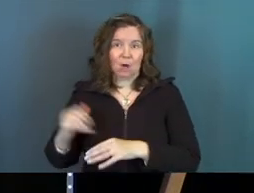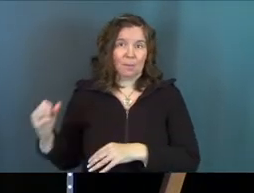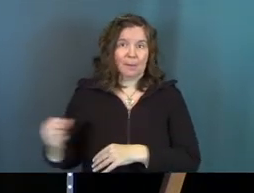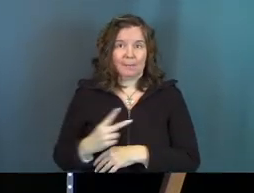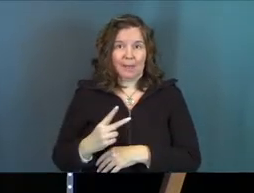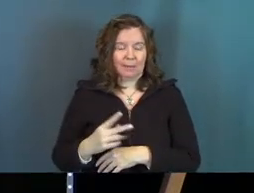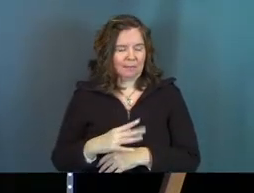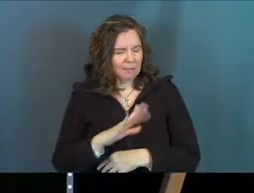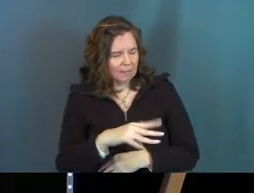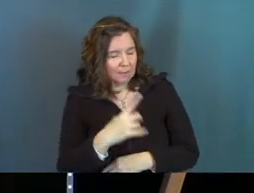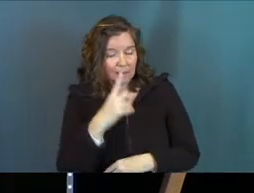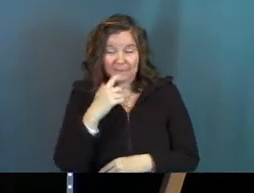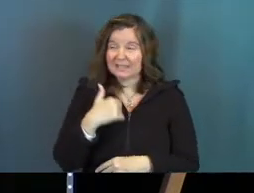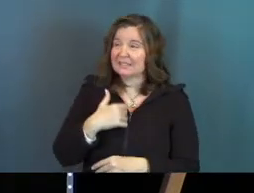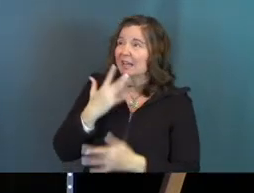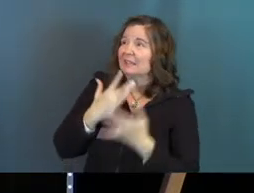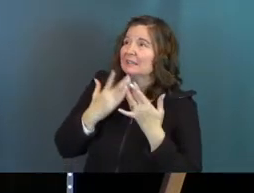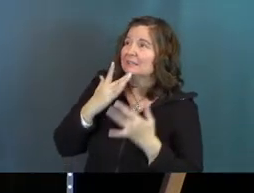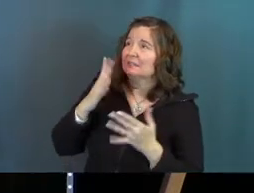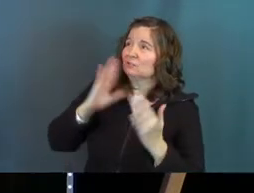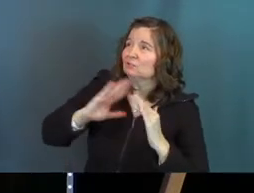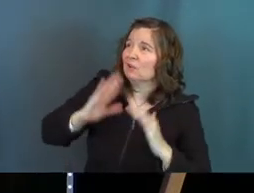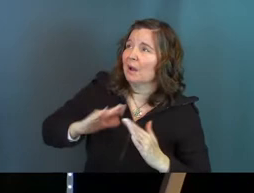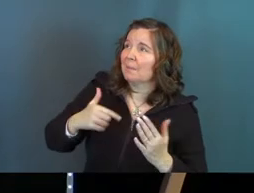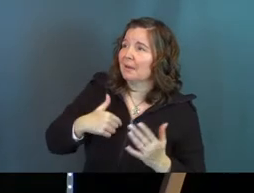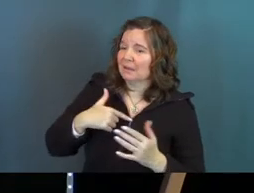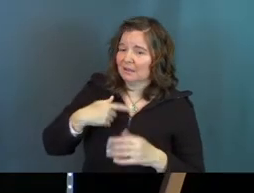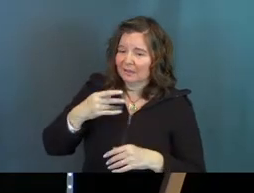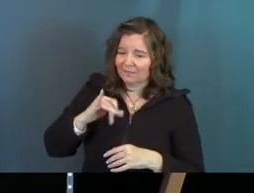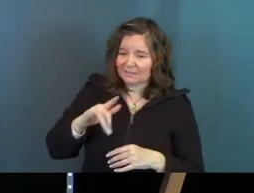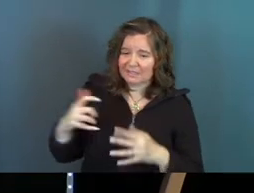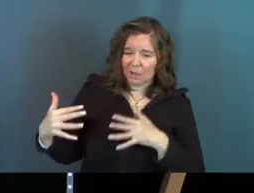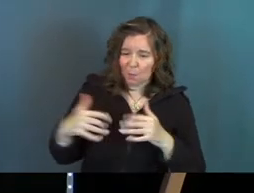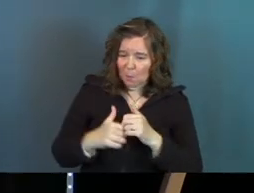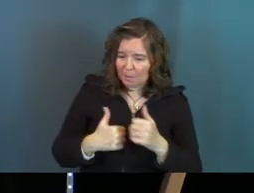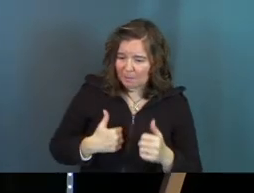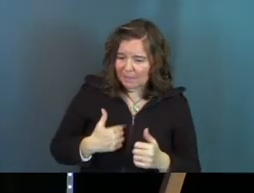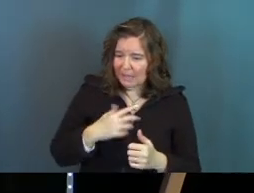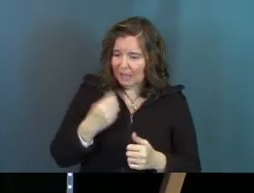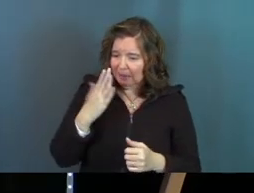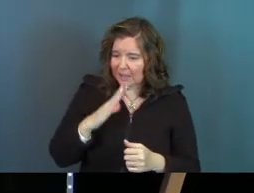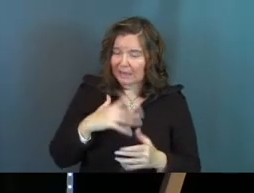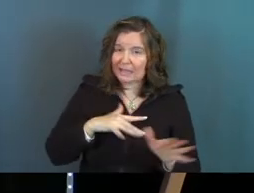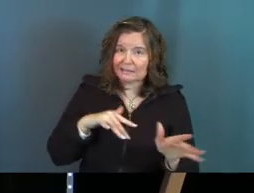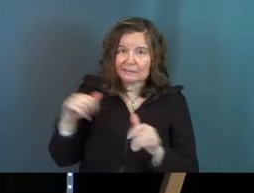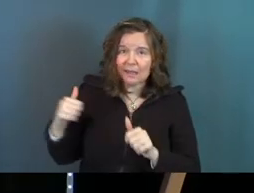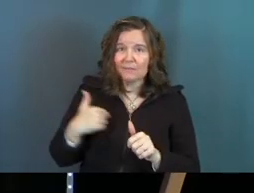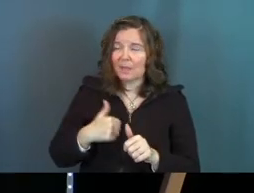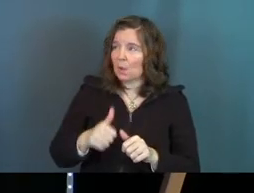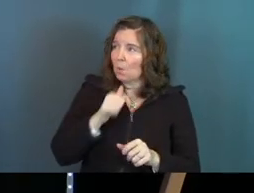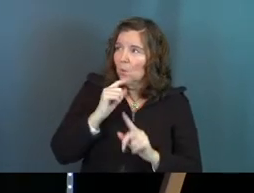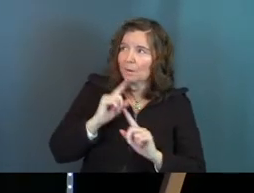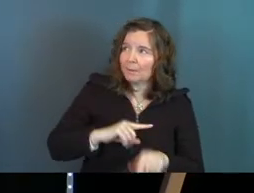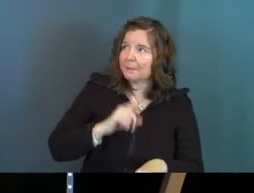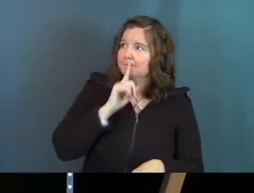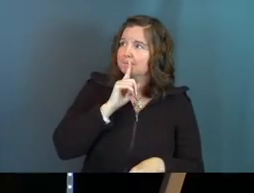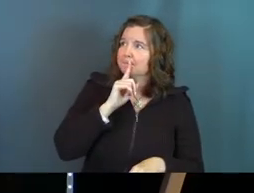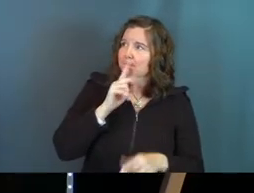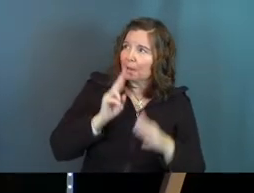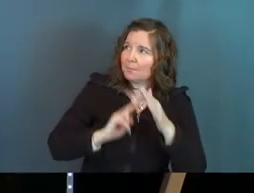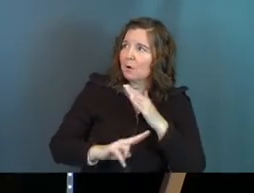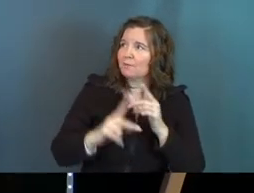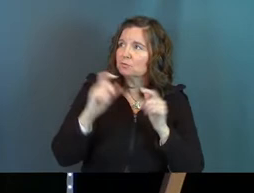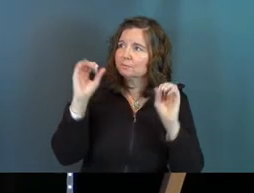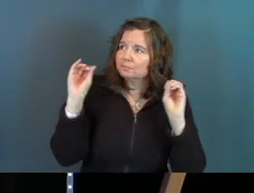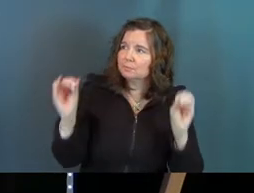Samuel asked Saul. Because I am in deep trouble, Saul replied. The Philistines are at war with me, and God has left me and won't reply by prophets or